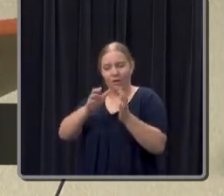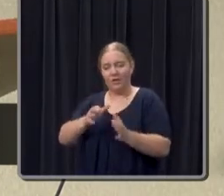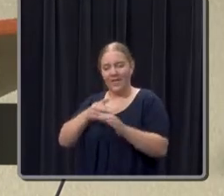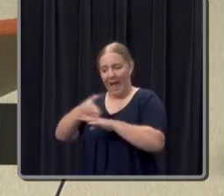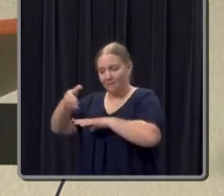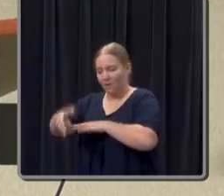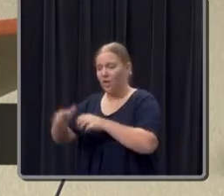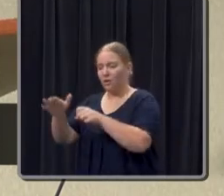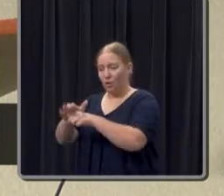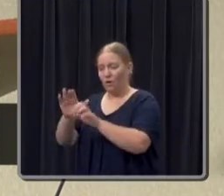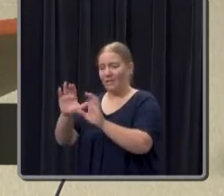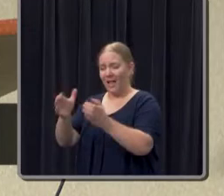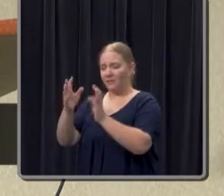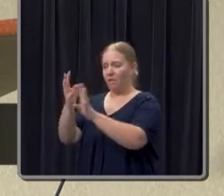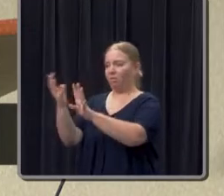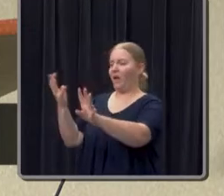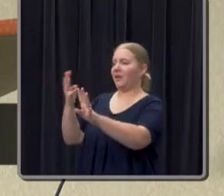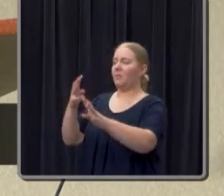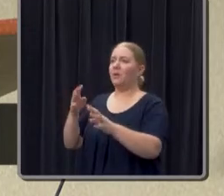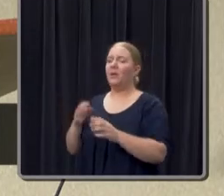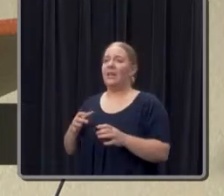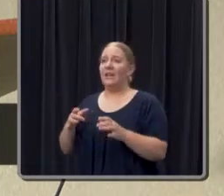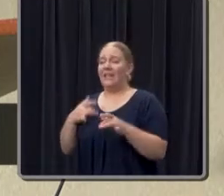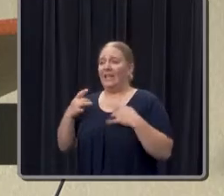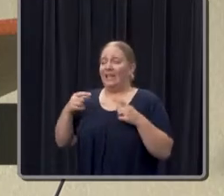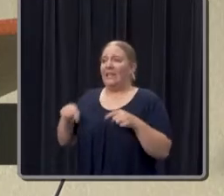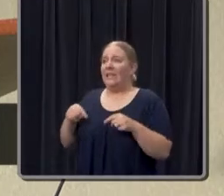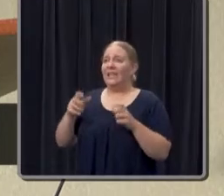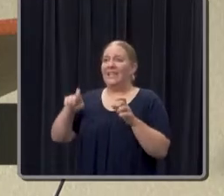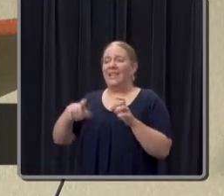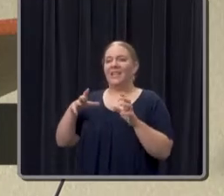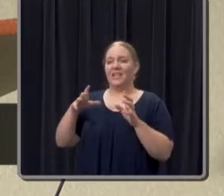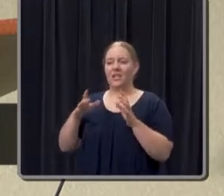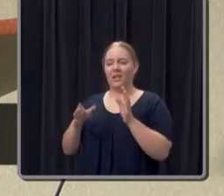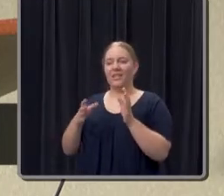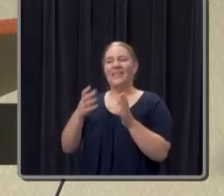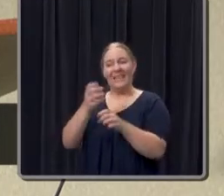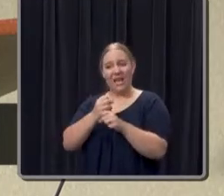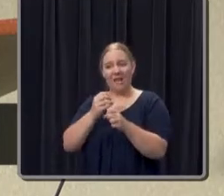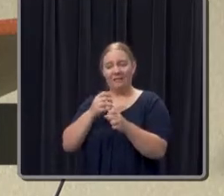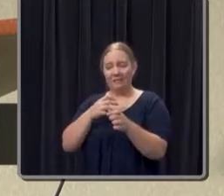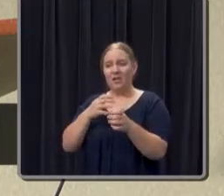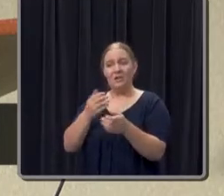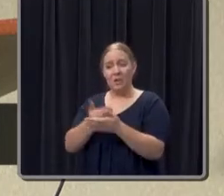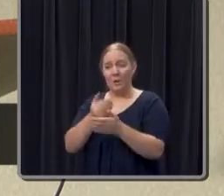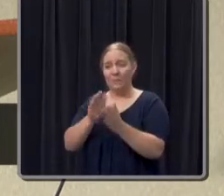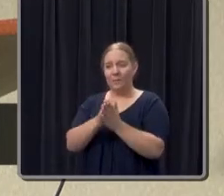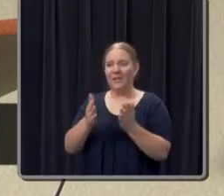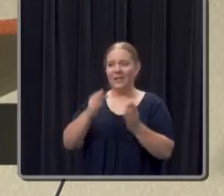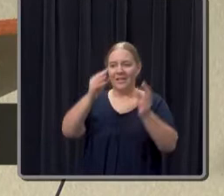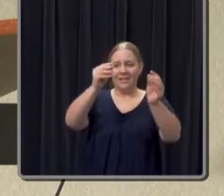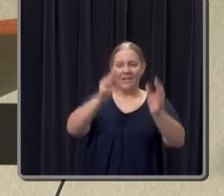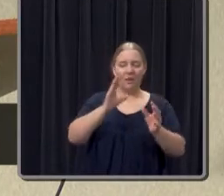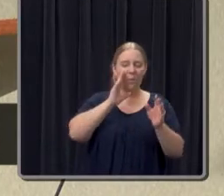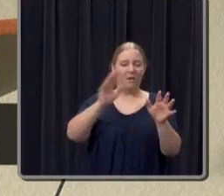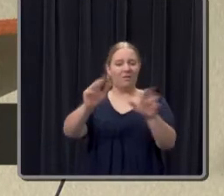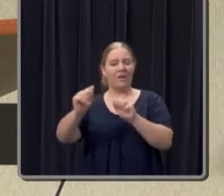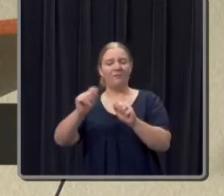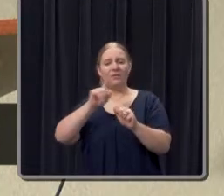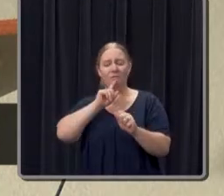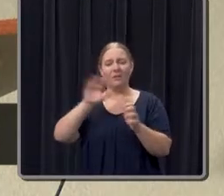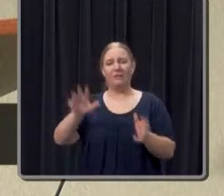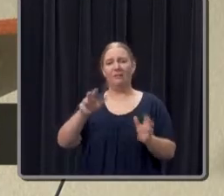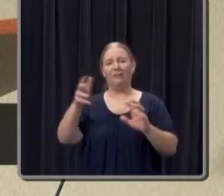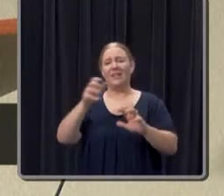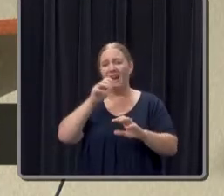the whole class is lined up and restless, waiting to check out. The teacher and the students and I, we're all gonna leave that encounter completely